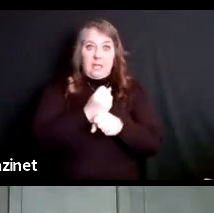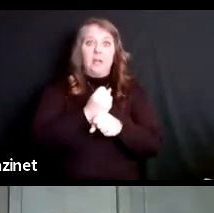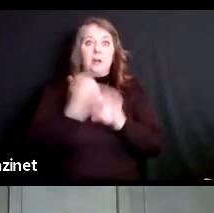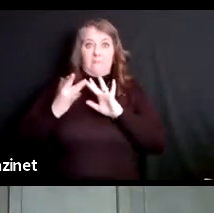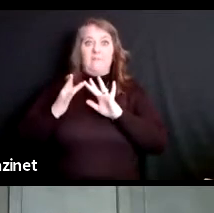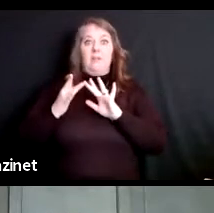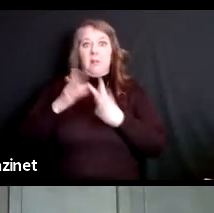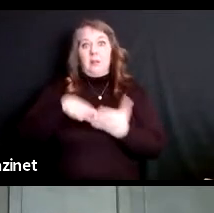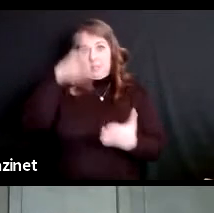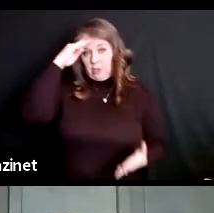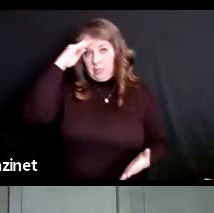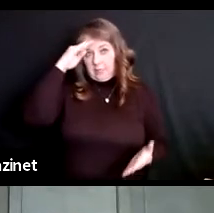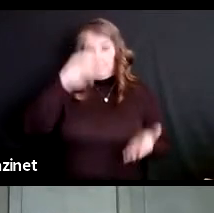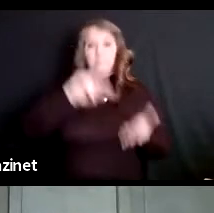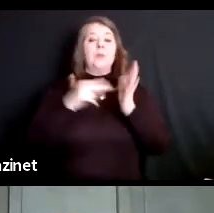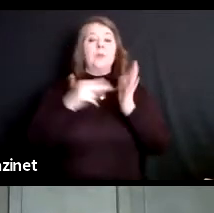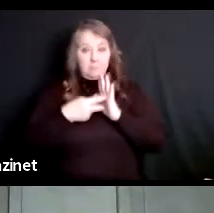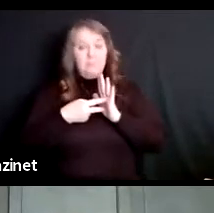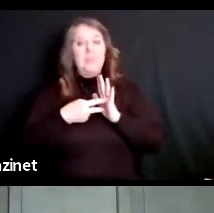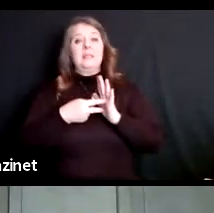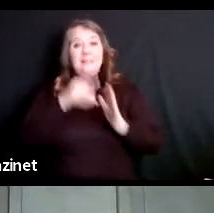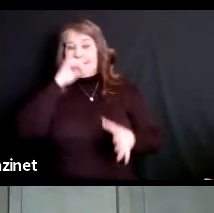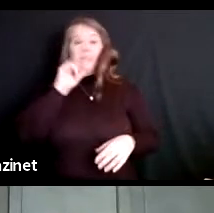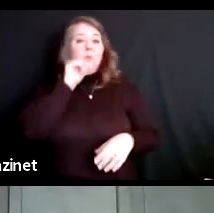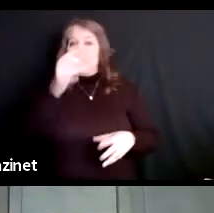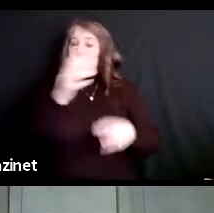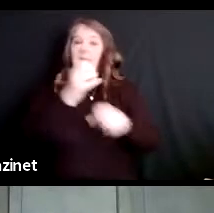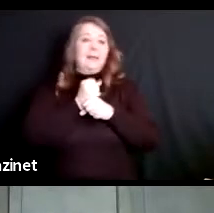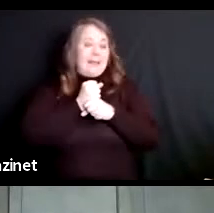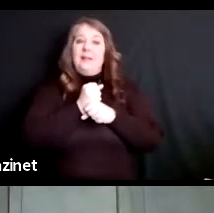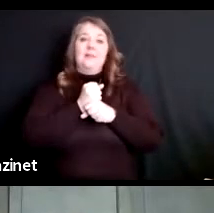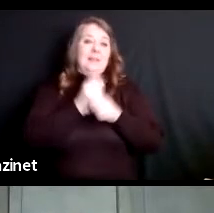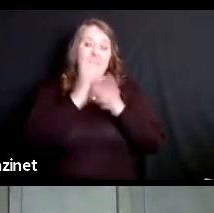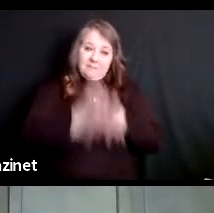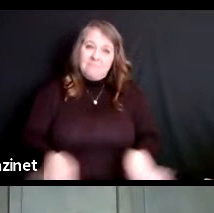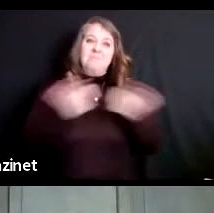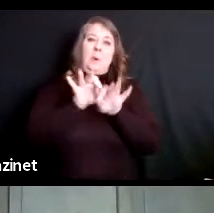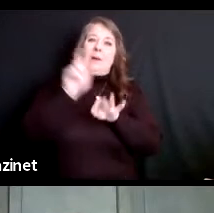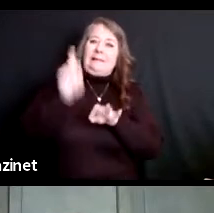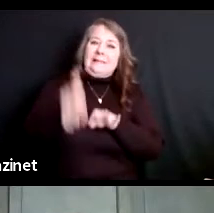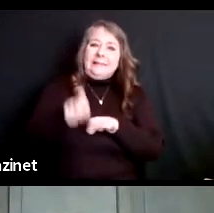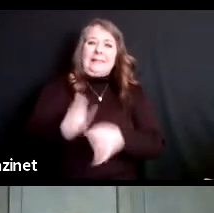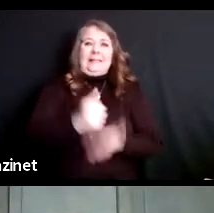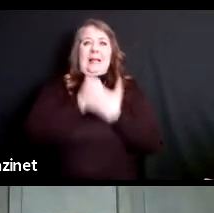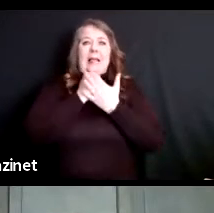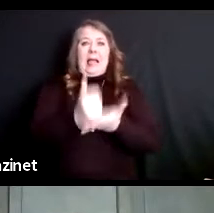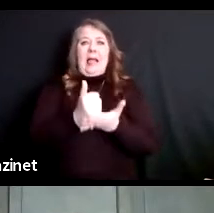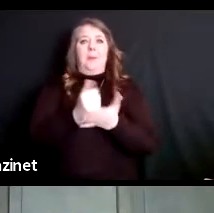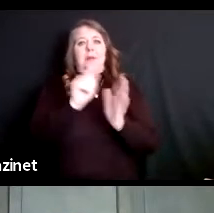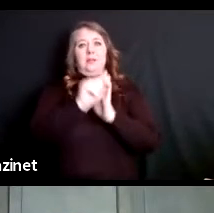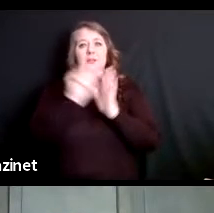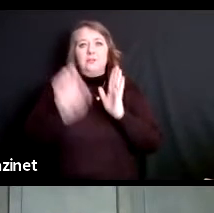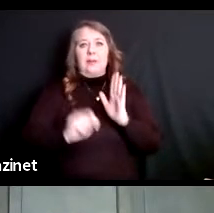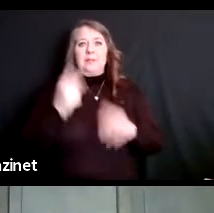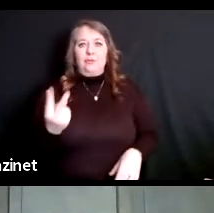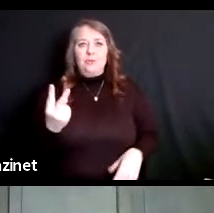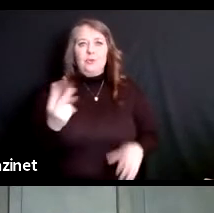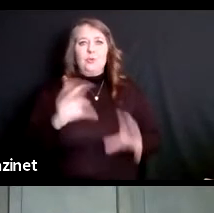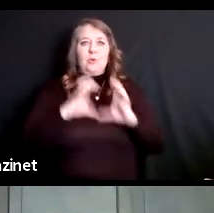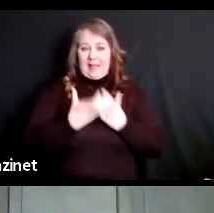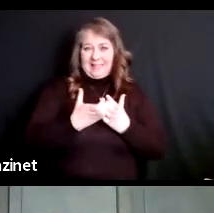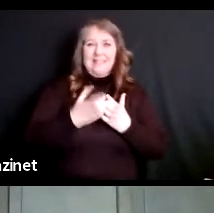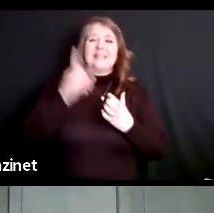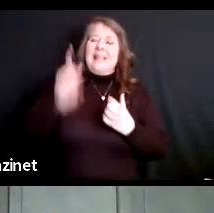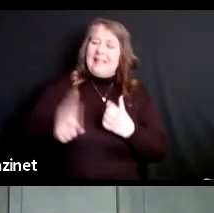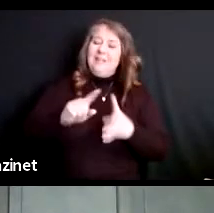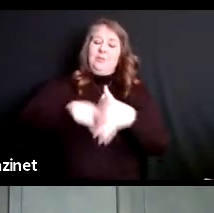these kids will not get the critical help they need in these trimester two classes now. We have to start these kids back sooner. And I know the school